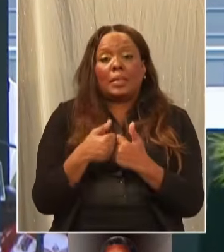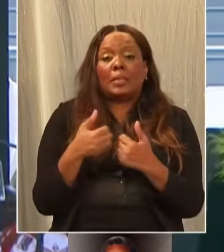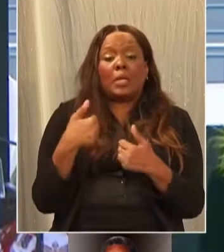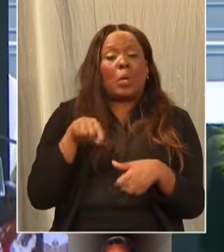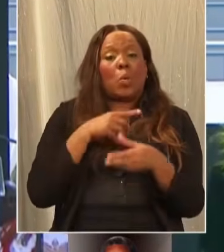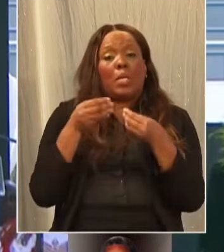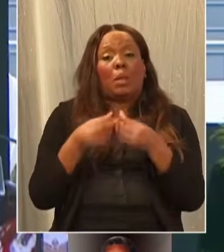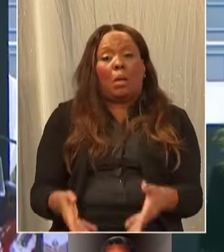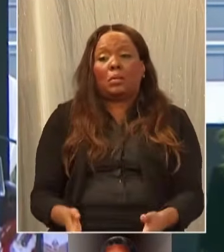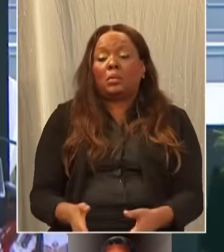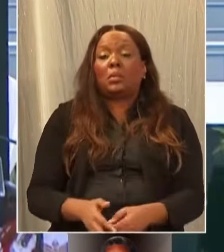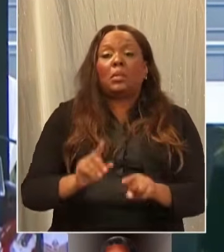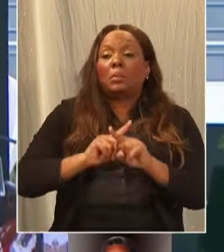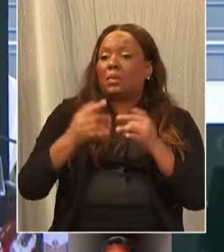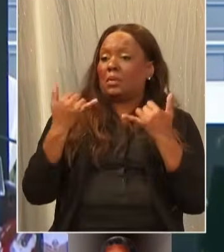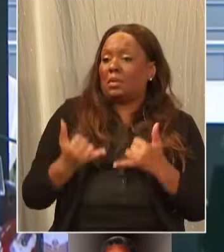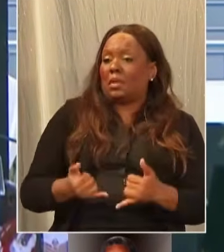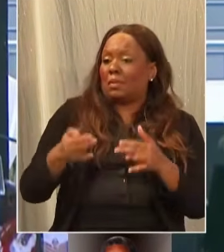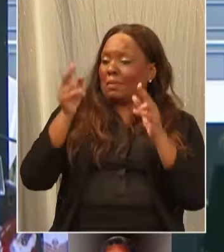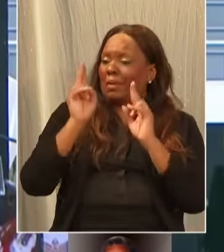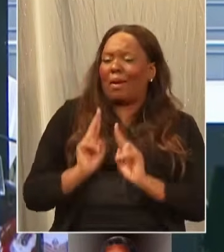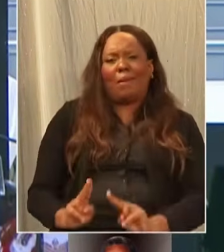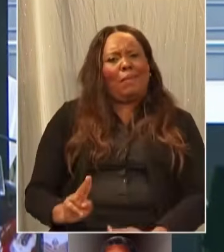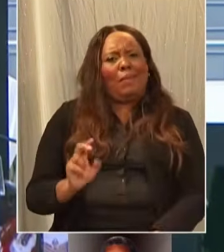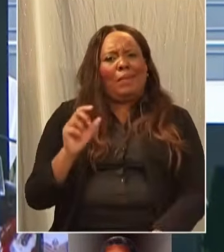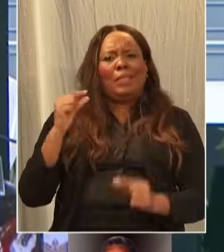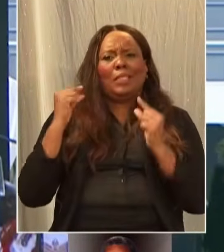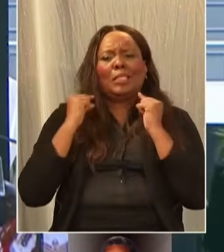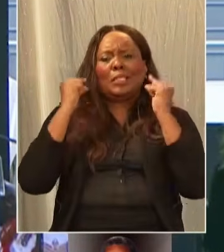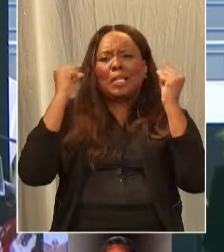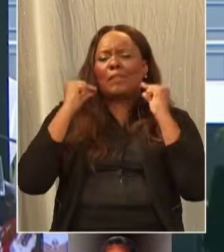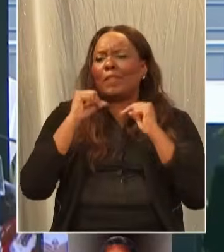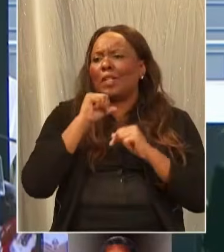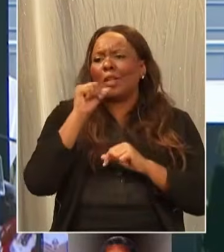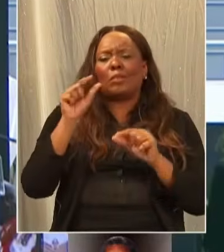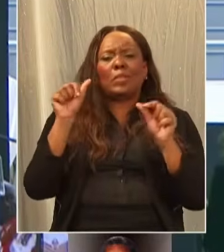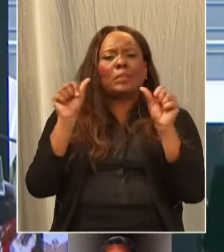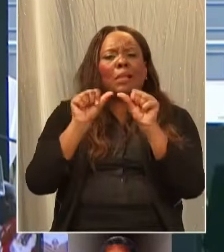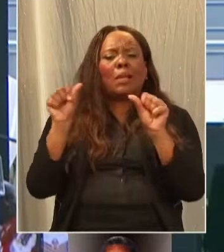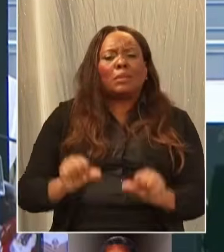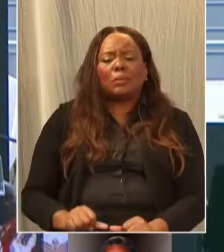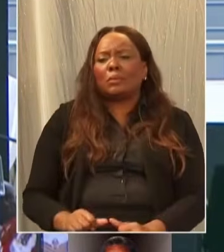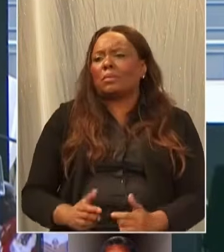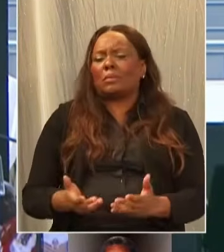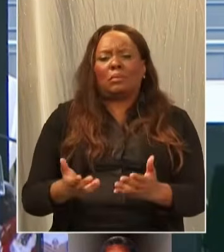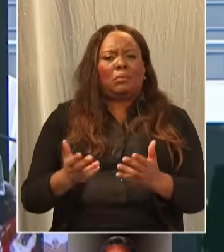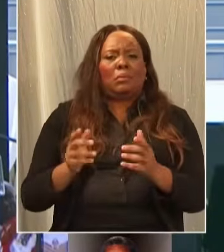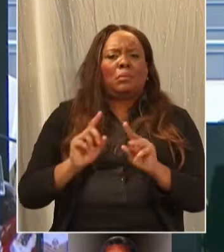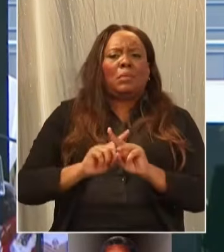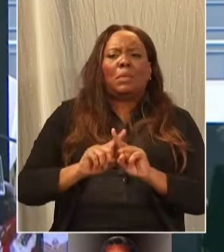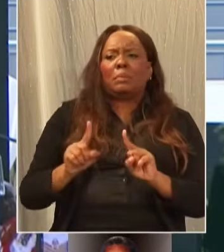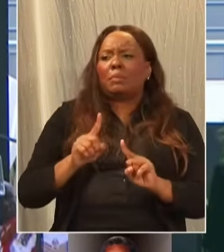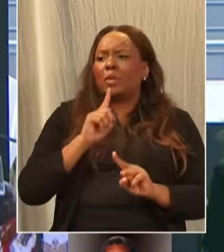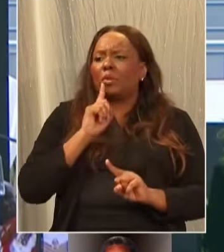that extend beyond statues and ceremonies worthy those